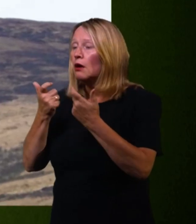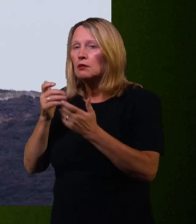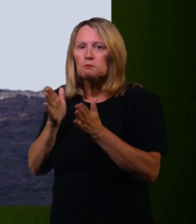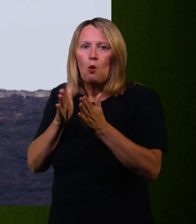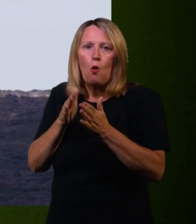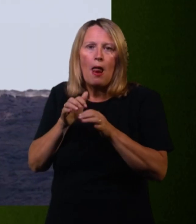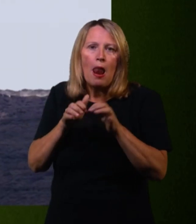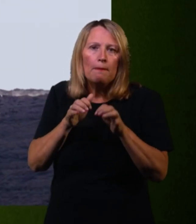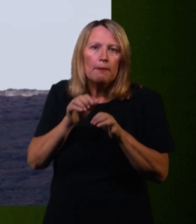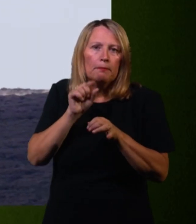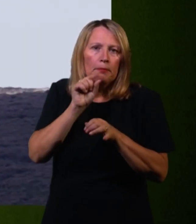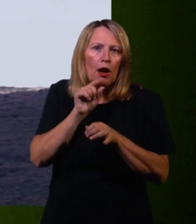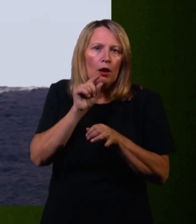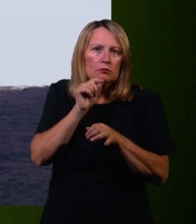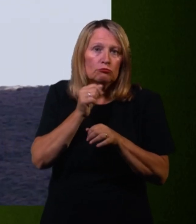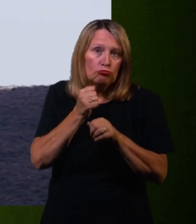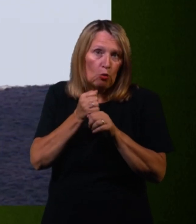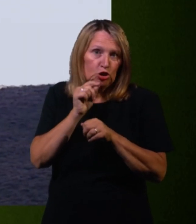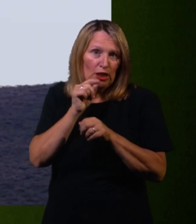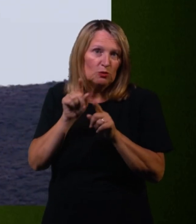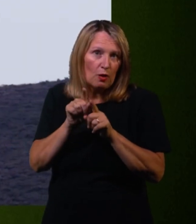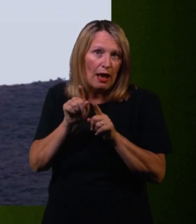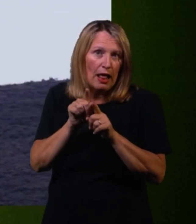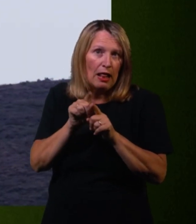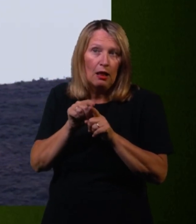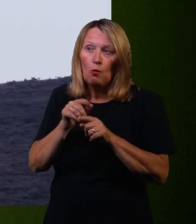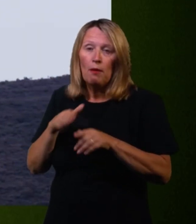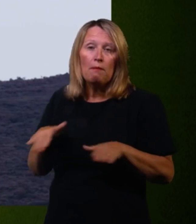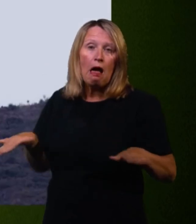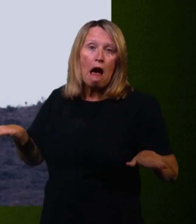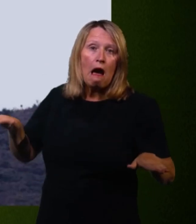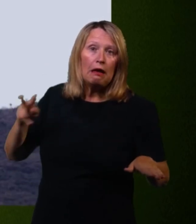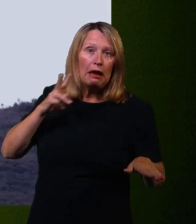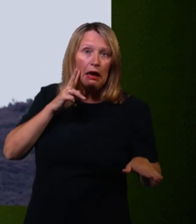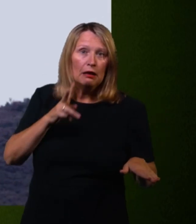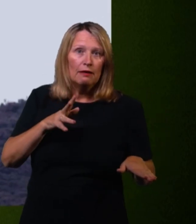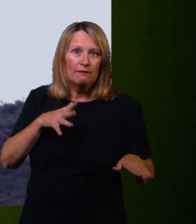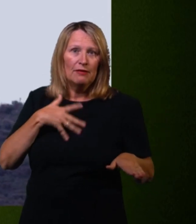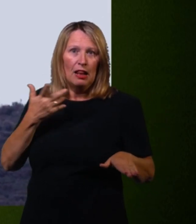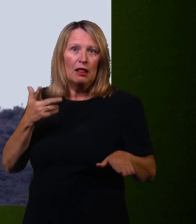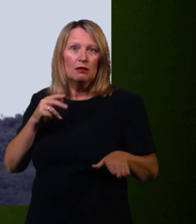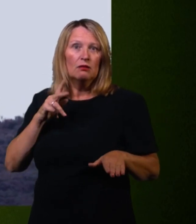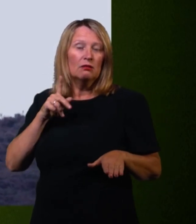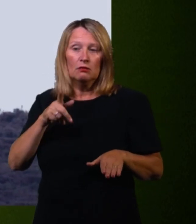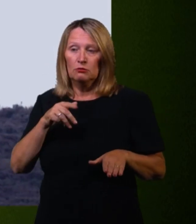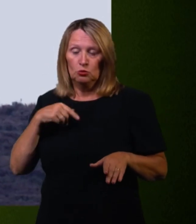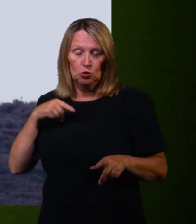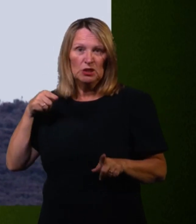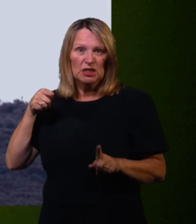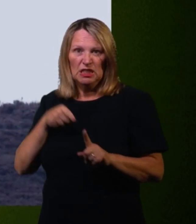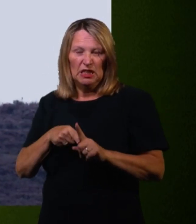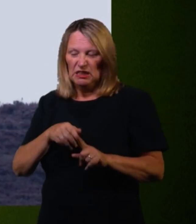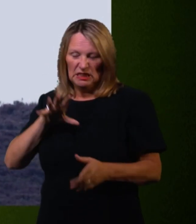chicks, and when they fly nearby, they can also cause the grouse to scatter, which can disrupt a shoot.